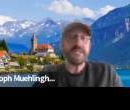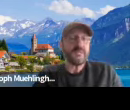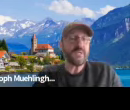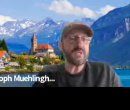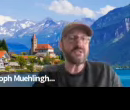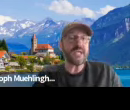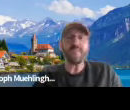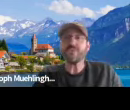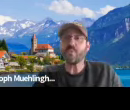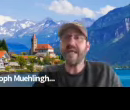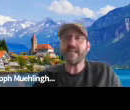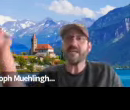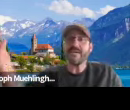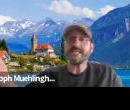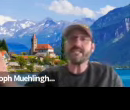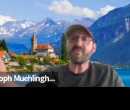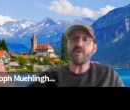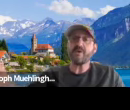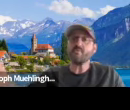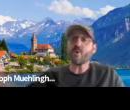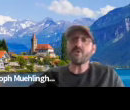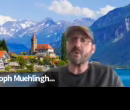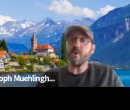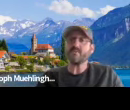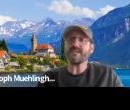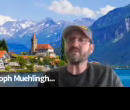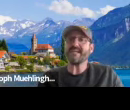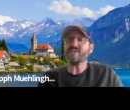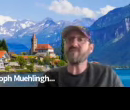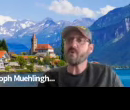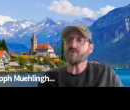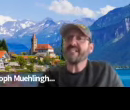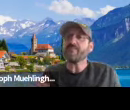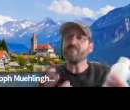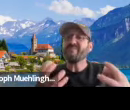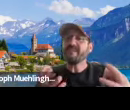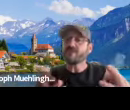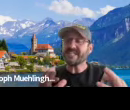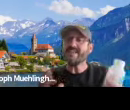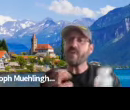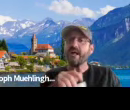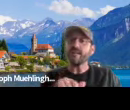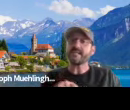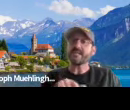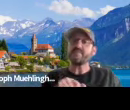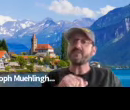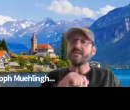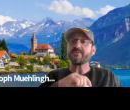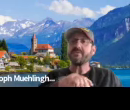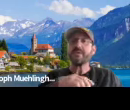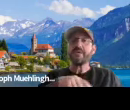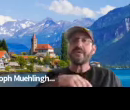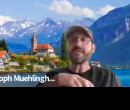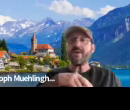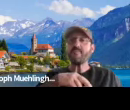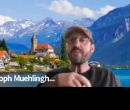Gators, because they would sweat like crazy in Florida, and water alone doesn't make their function stay well. They get